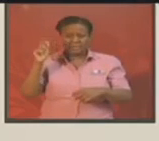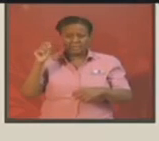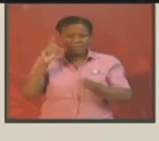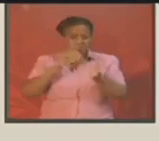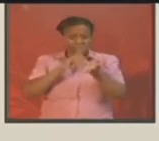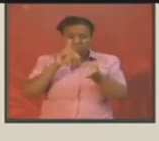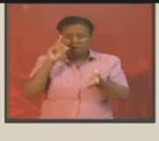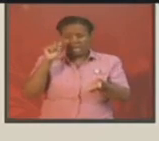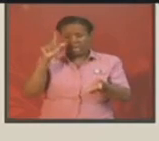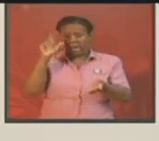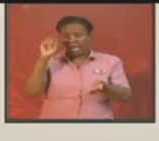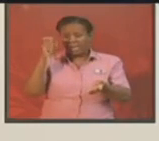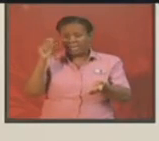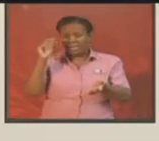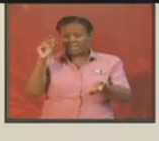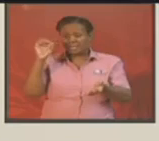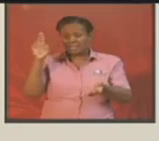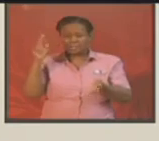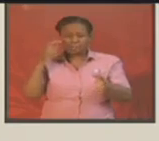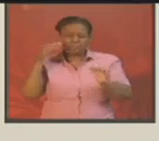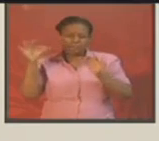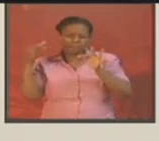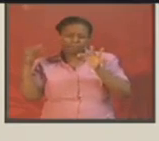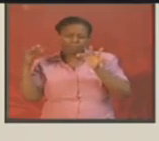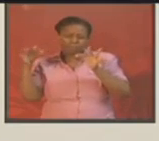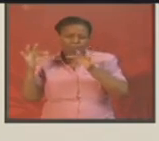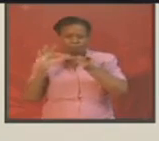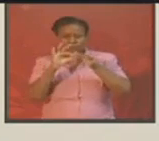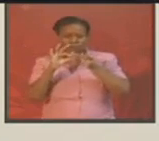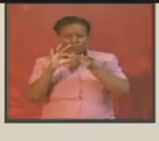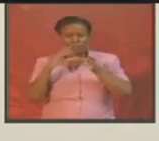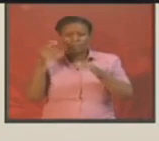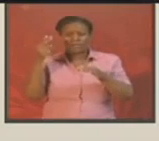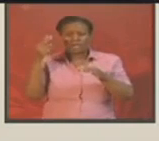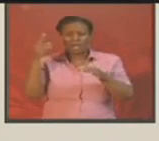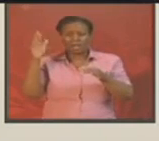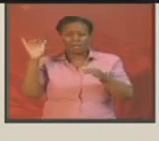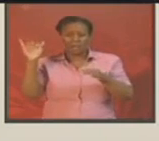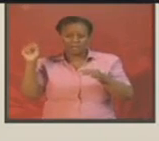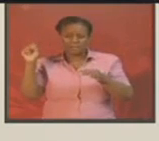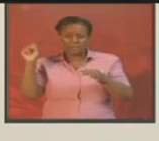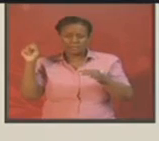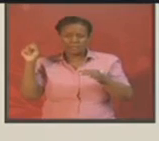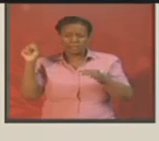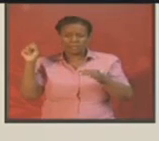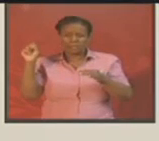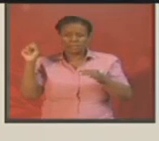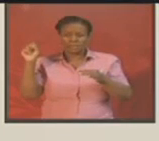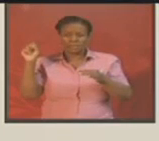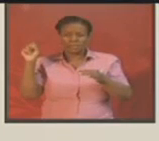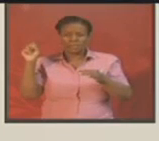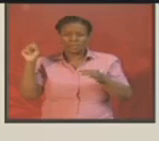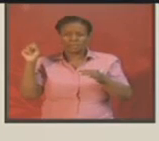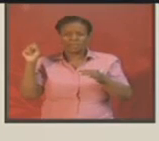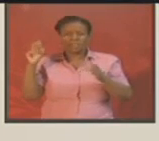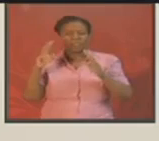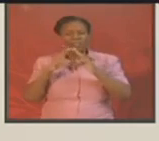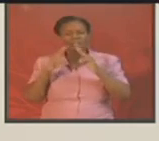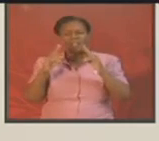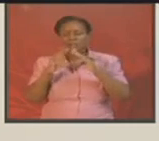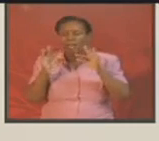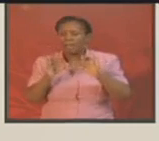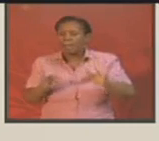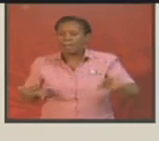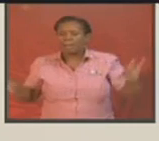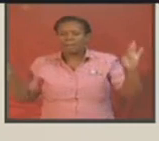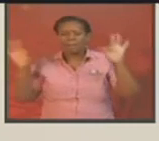the relationship with the University of the West Indies Faculty of Medical Sciences in St. Augustine is even deeper because we